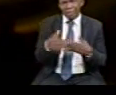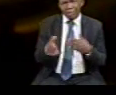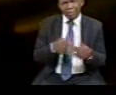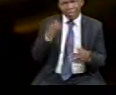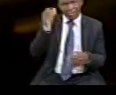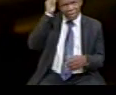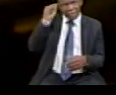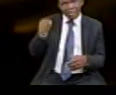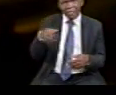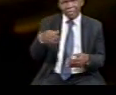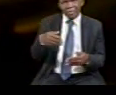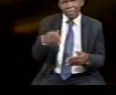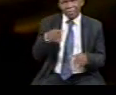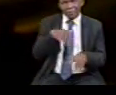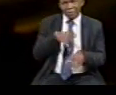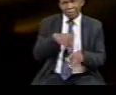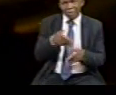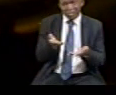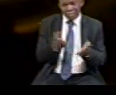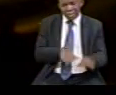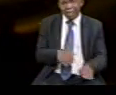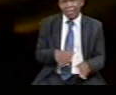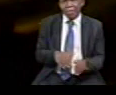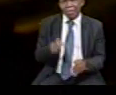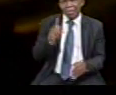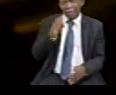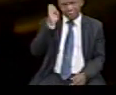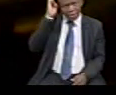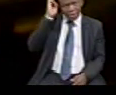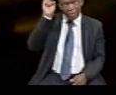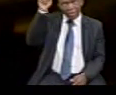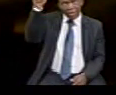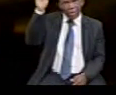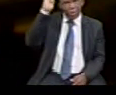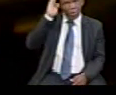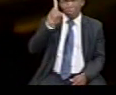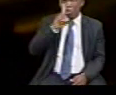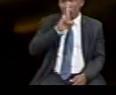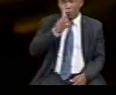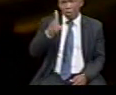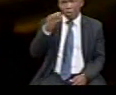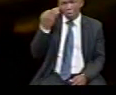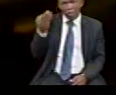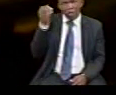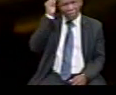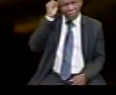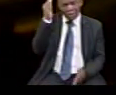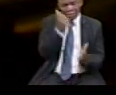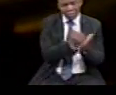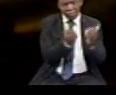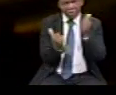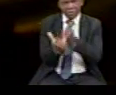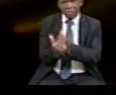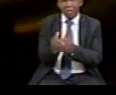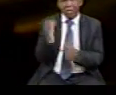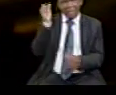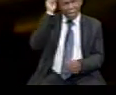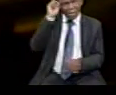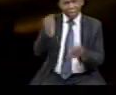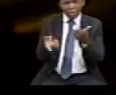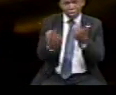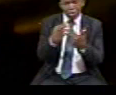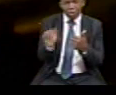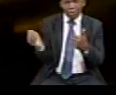judgment, despite his condemnation, he was sure of the upcoming crucifixion. Yet he spoke assuredly that he's coming